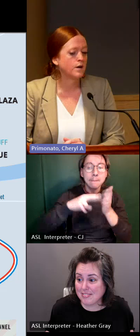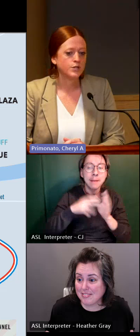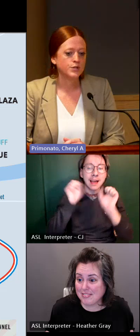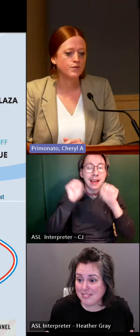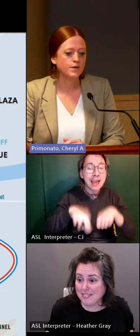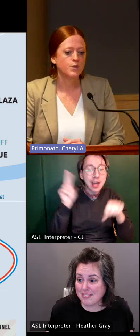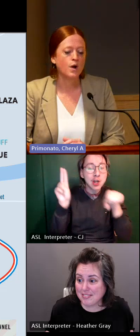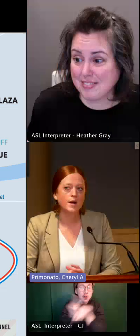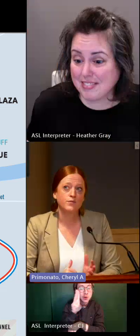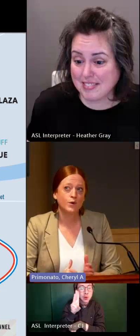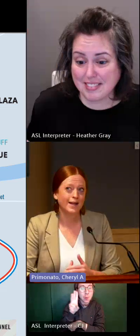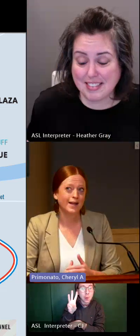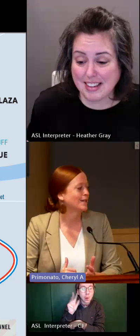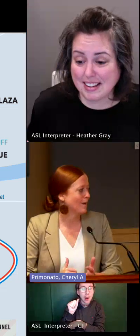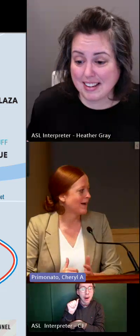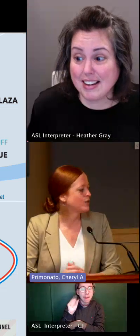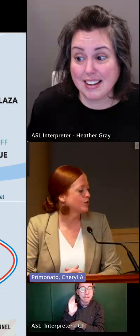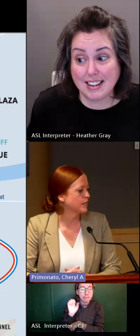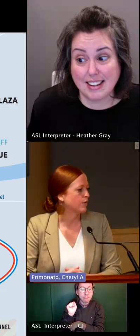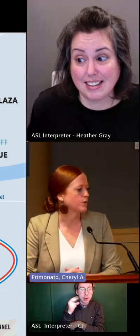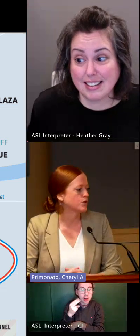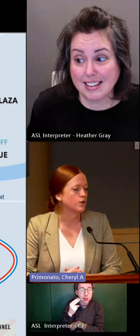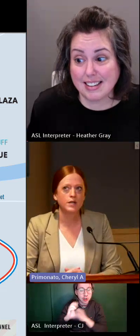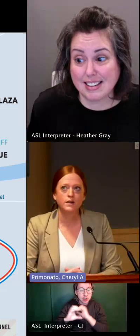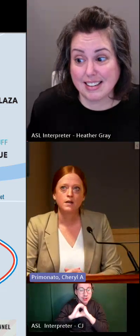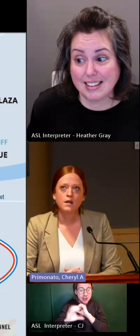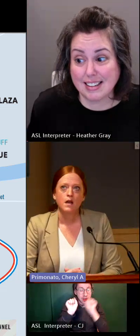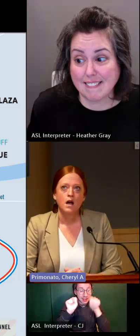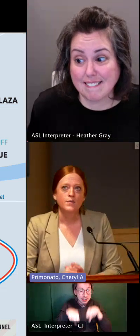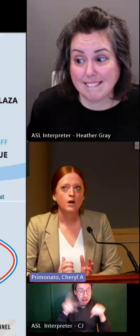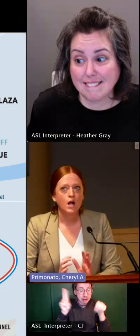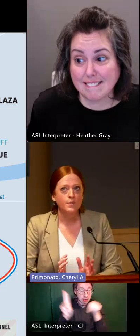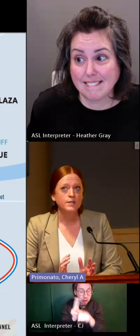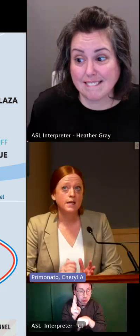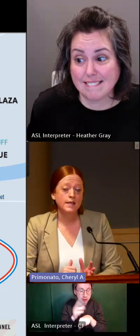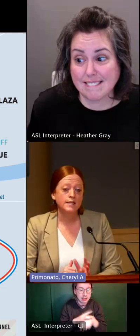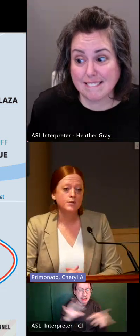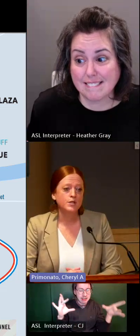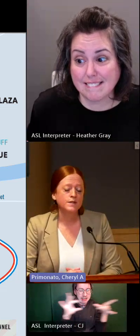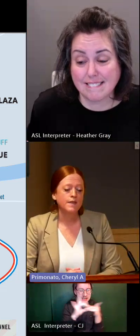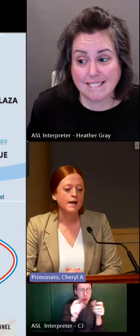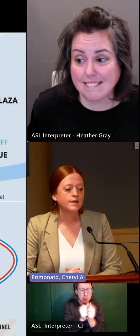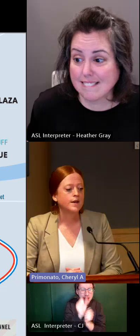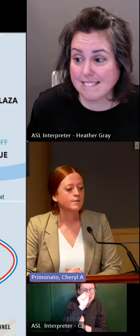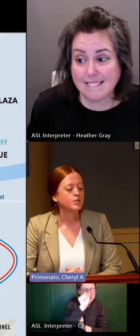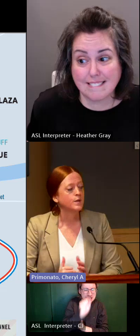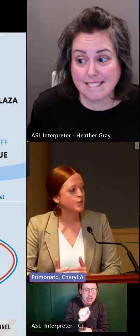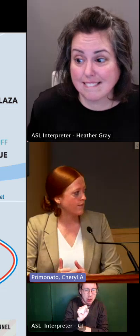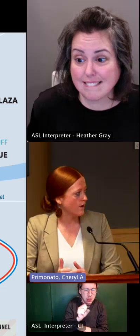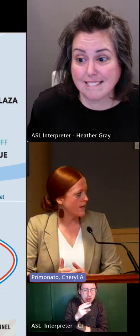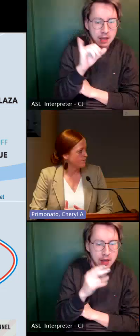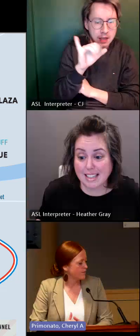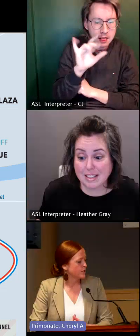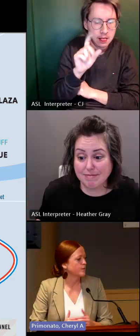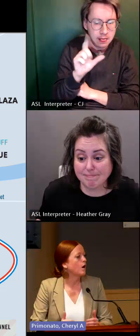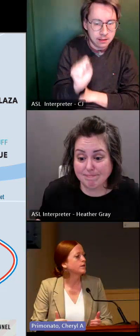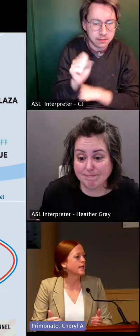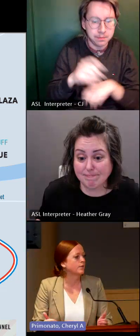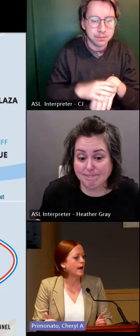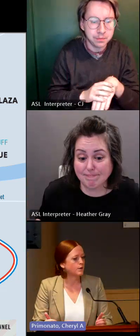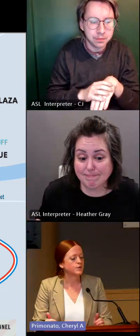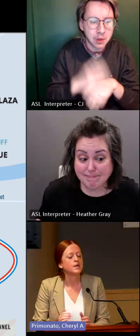Run Boulevard, which is Route 51, before connecting back to South Hills Junction. There are a couple of slight exceptions of that. So we do have all that